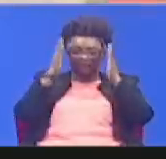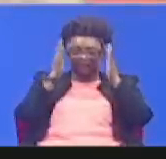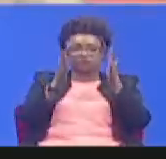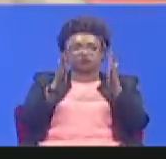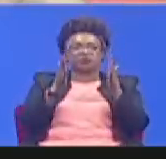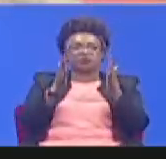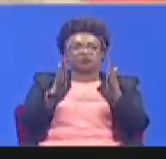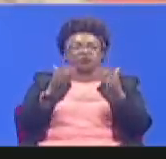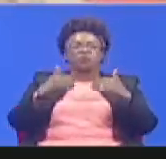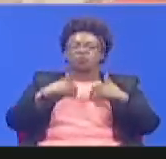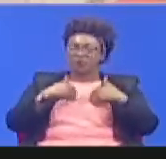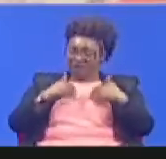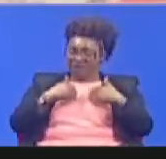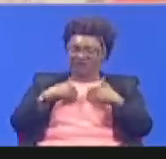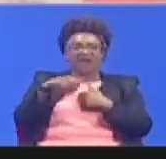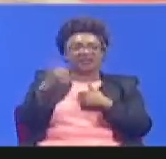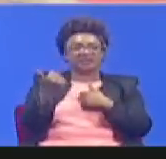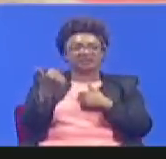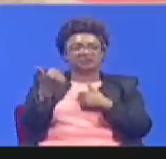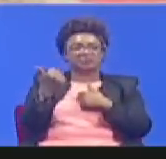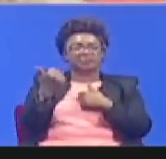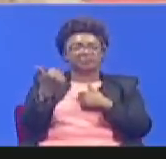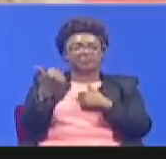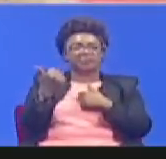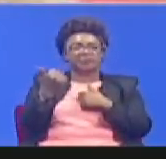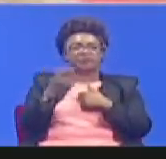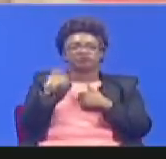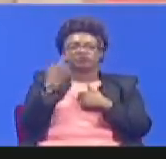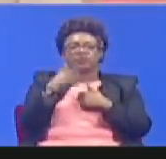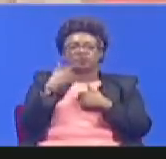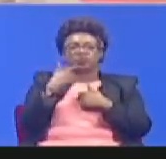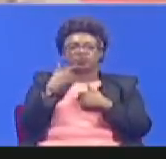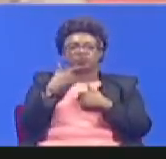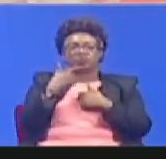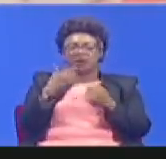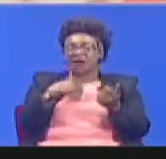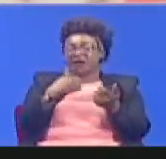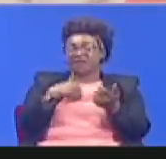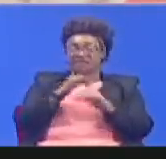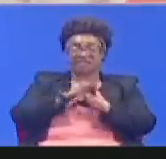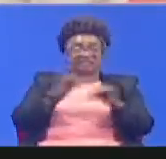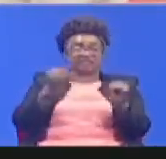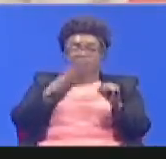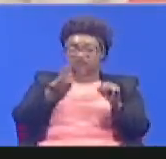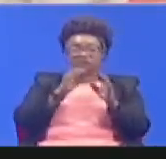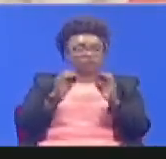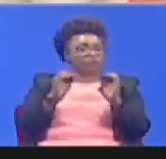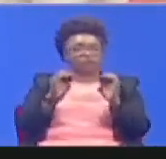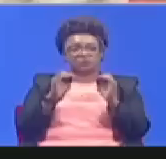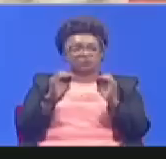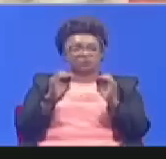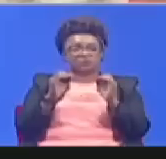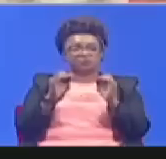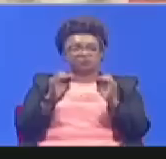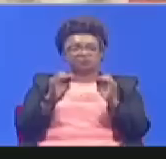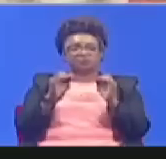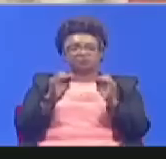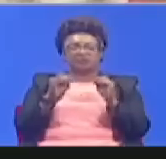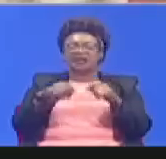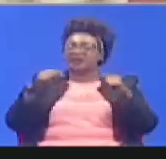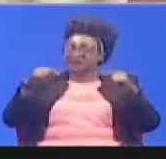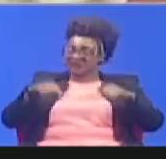na wenzetu ambao hana maji hawana maji safi ya kunywa. Katika huu